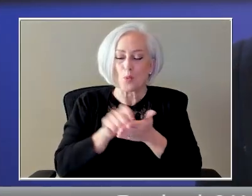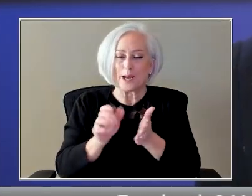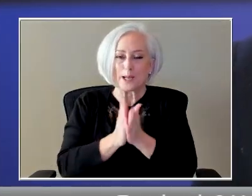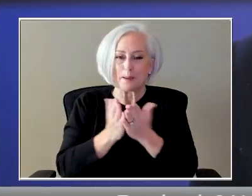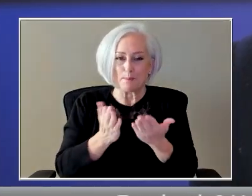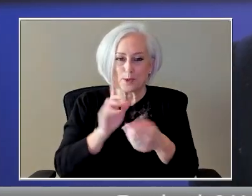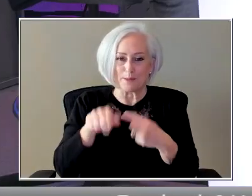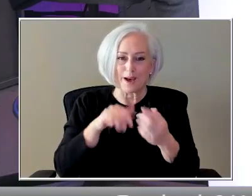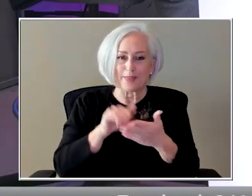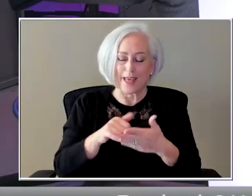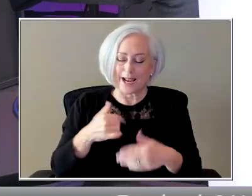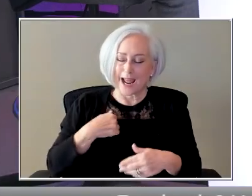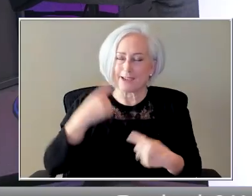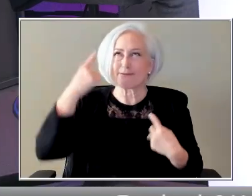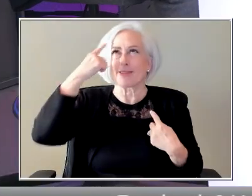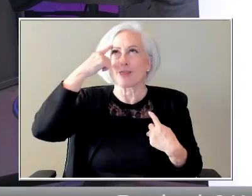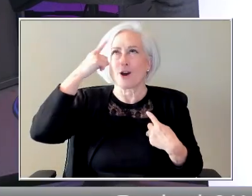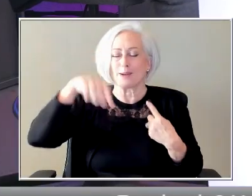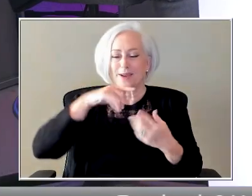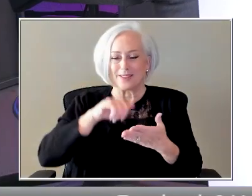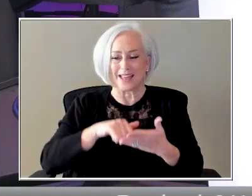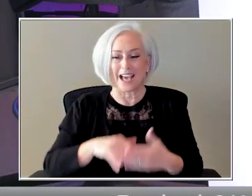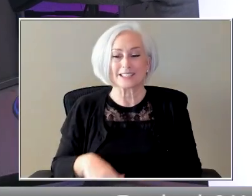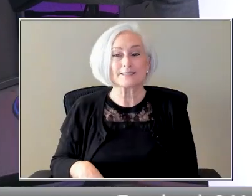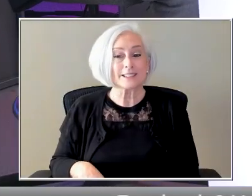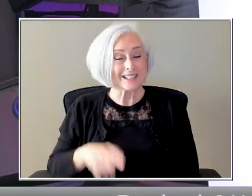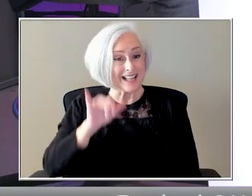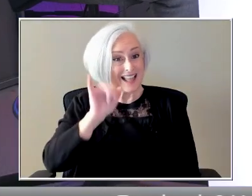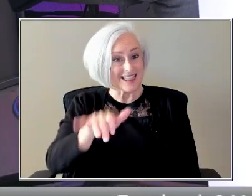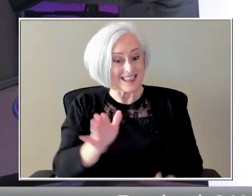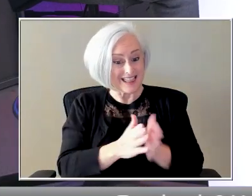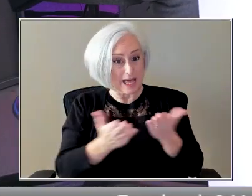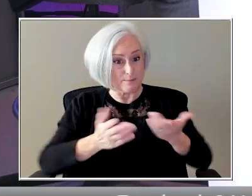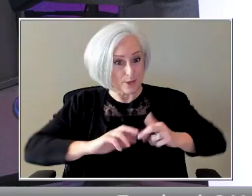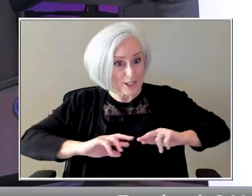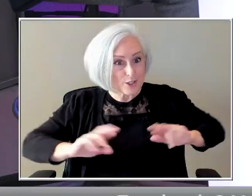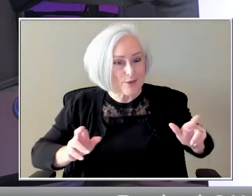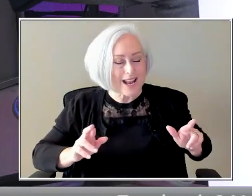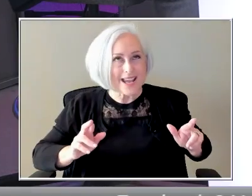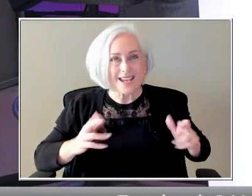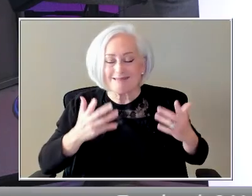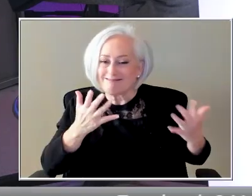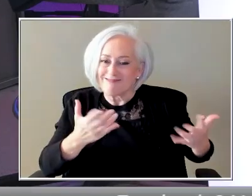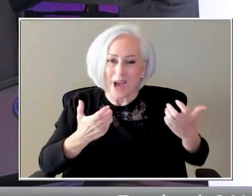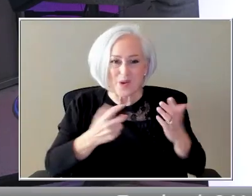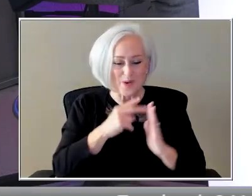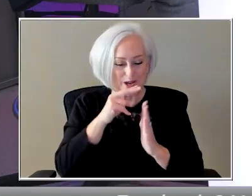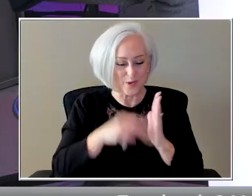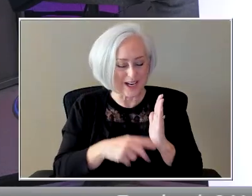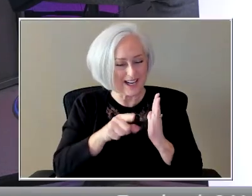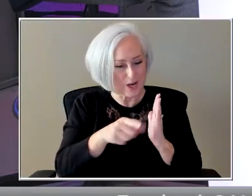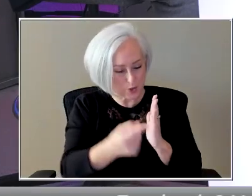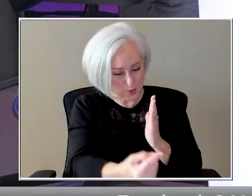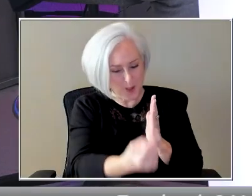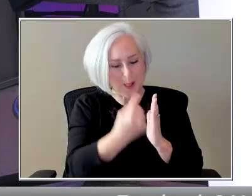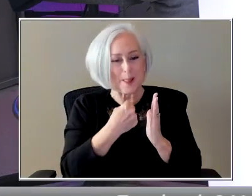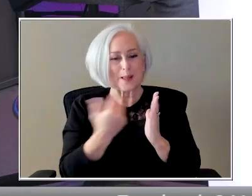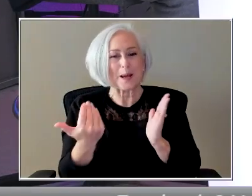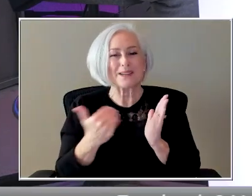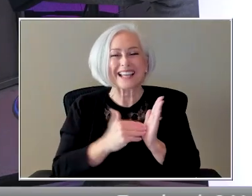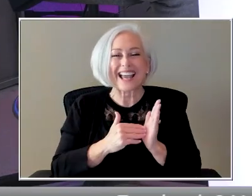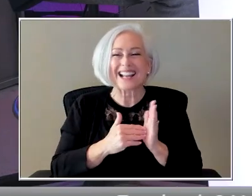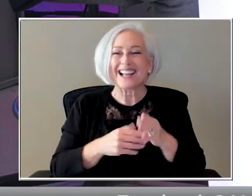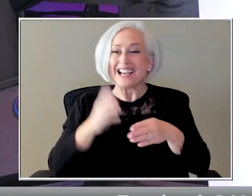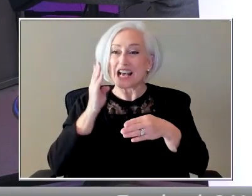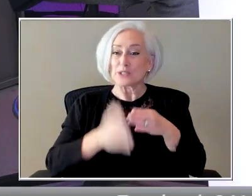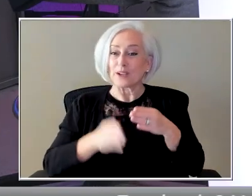yes. When that book is ready, I cannot wait to read it, and we want to have you back on. Can't wait. As we wrap up this